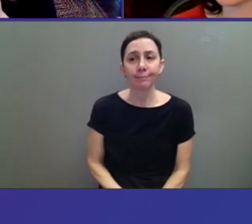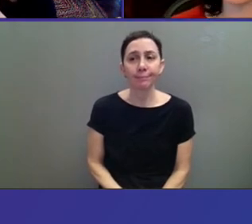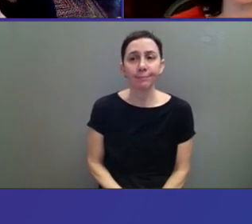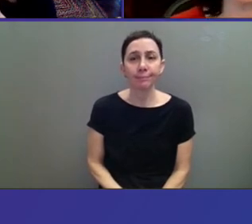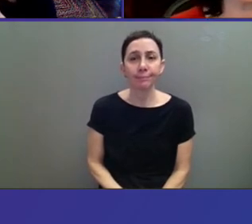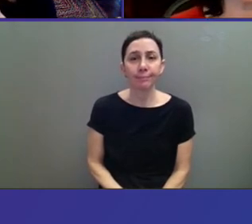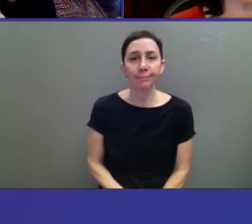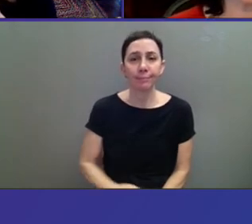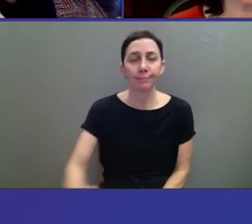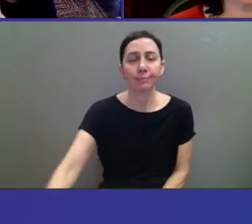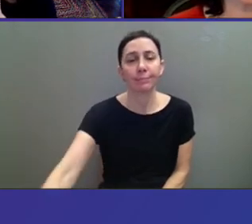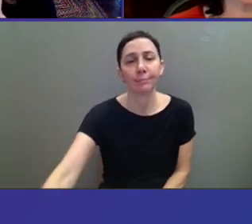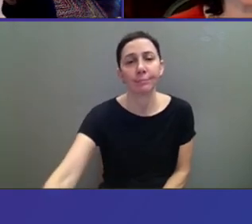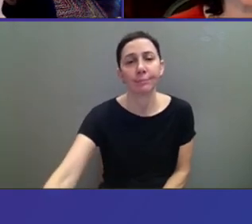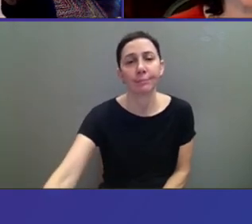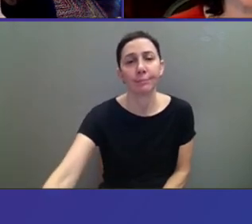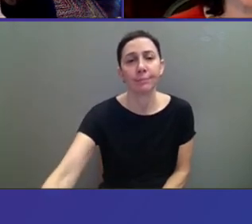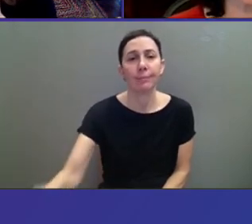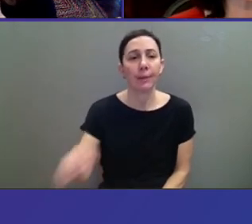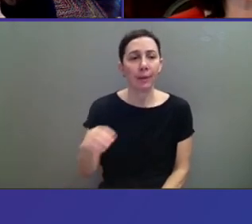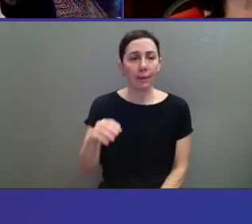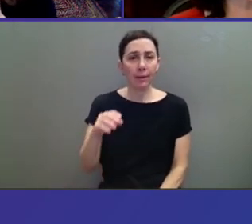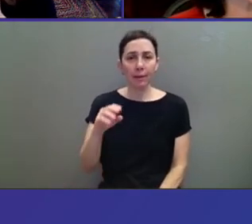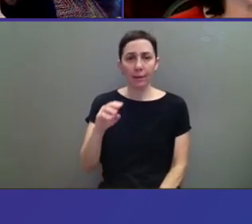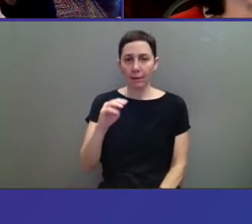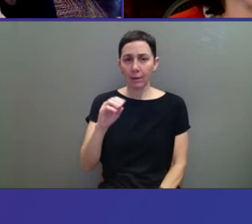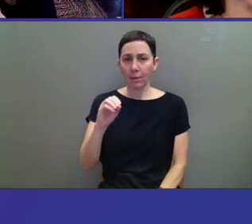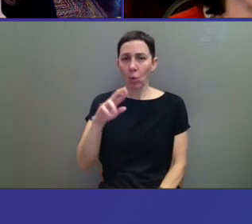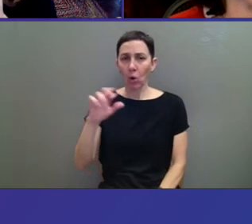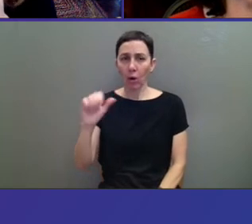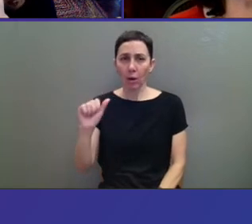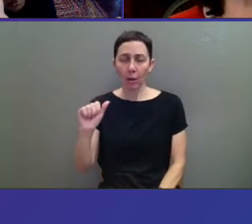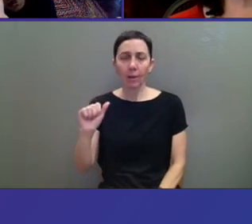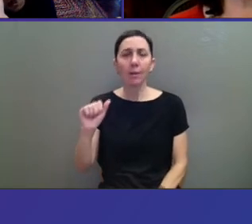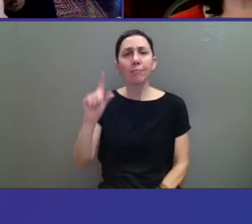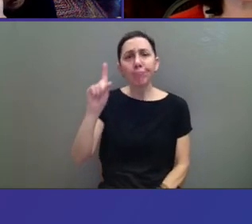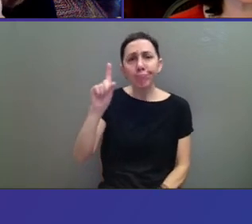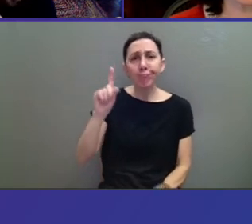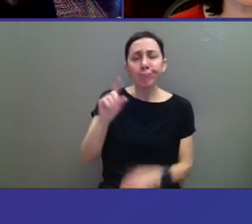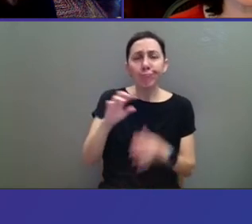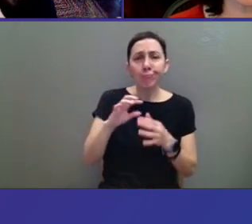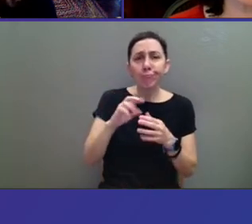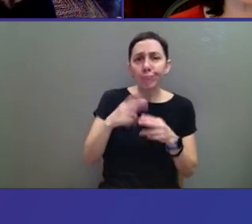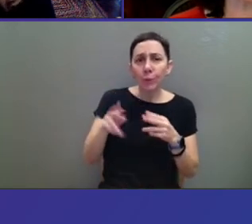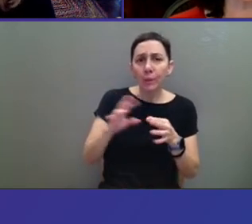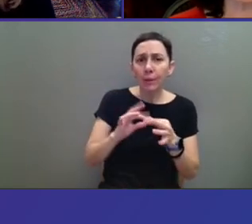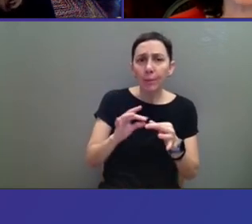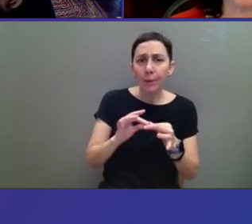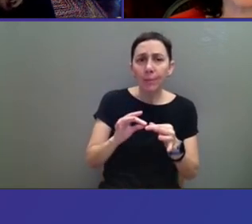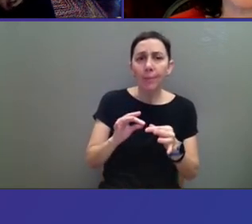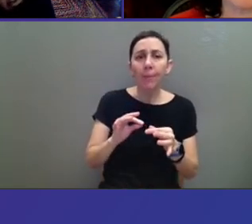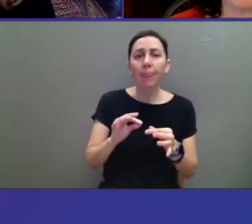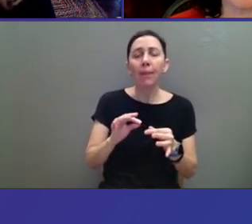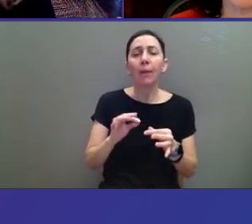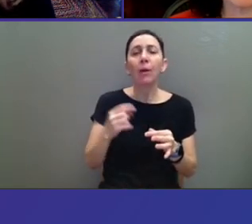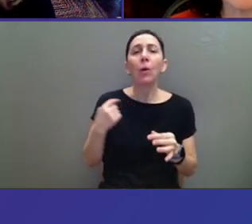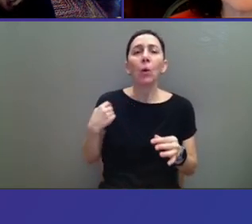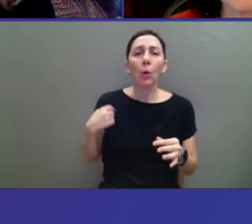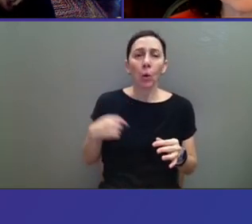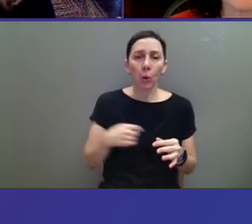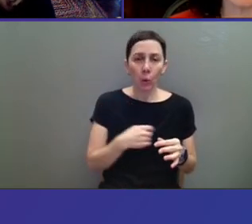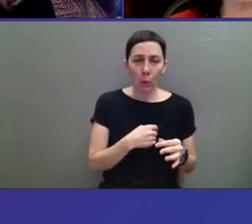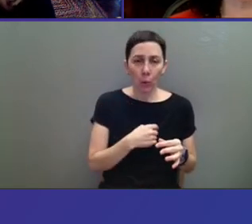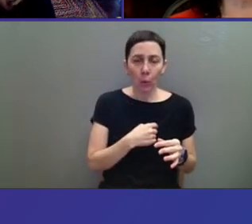Sort of along those lines, I suppose. I'm sorry, Sarah, please. No, go ahead, Moira. Real quick, along those lines, we do a big audit